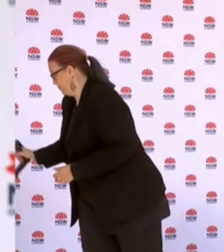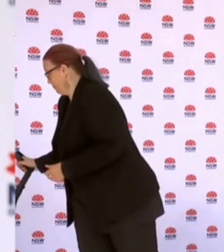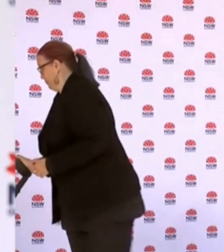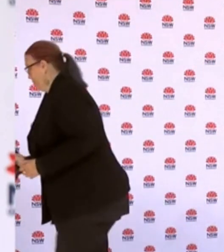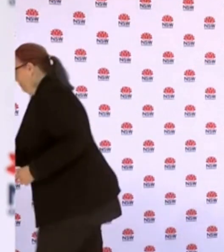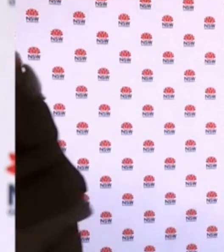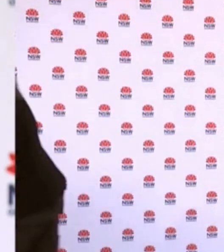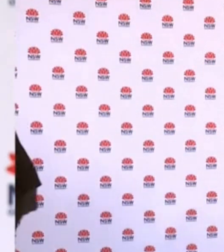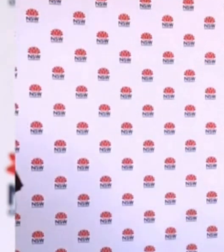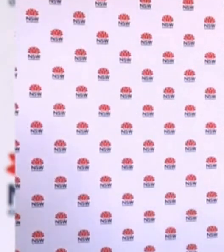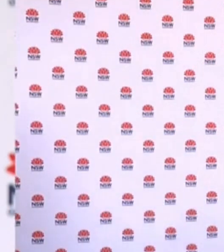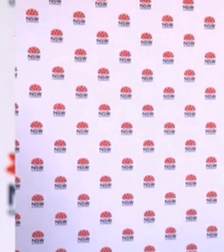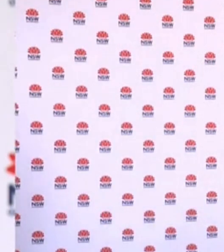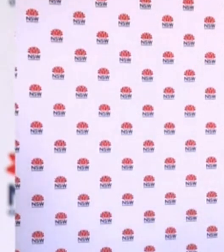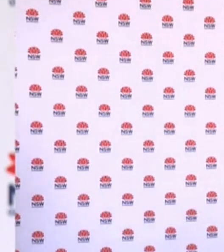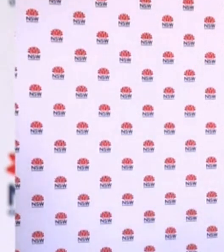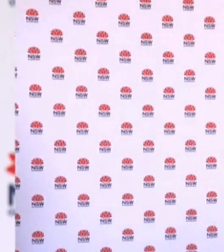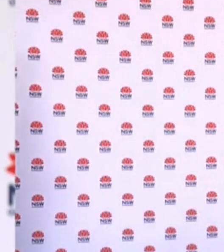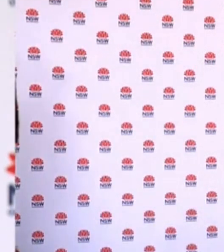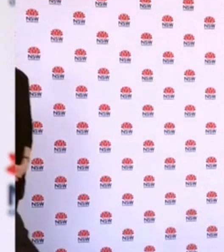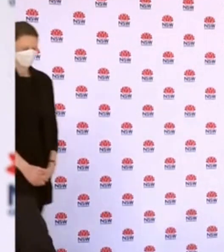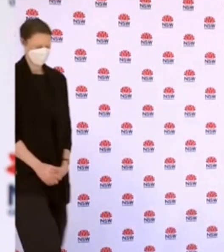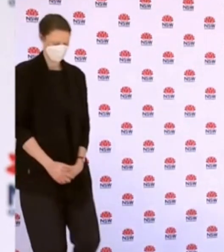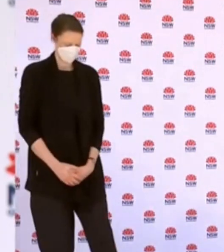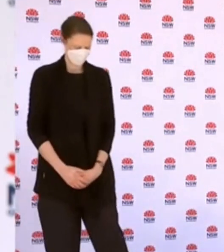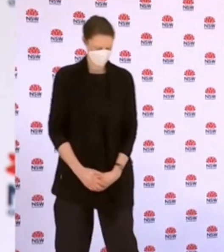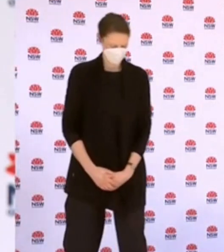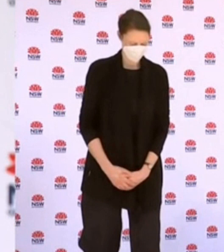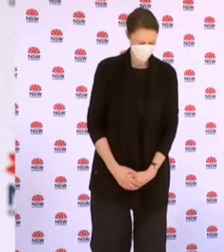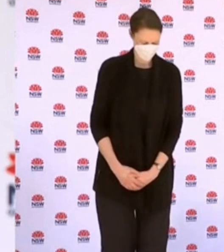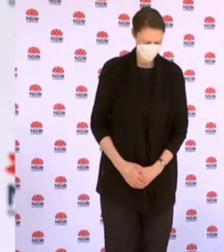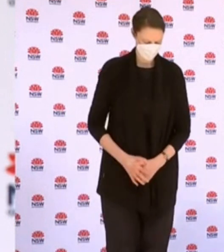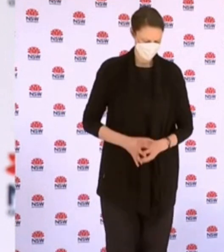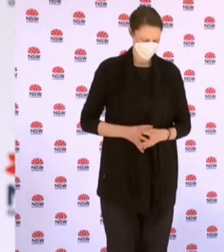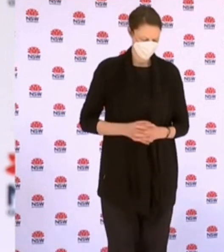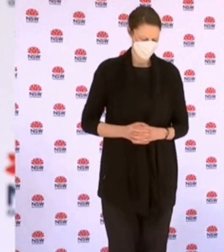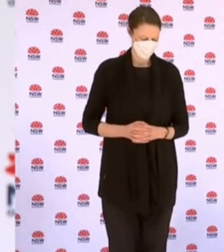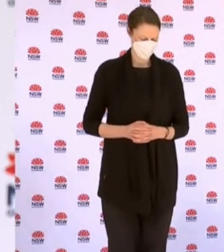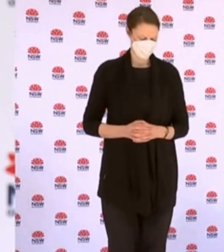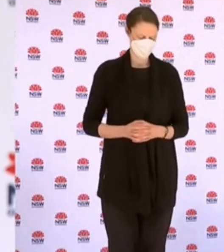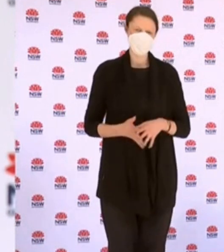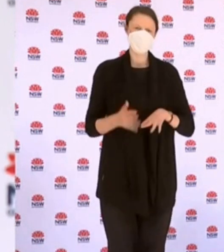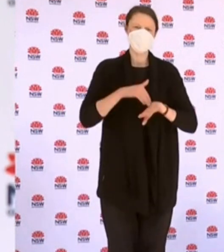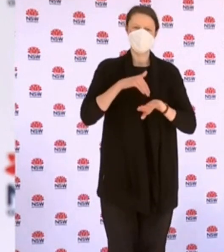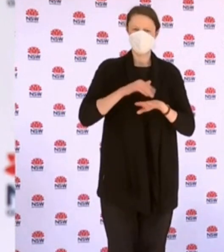have a very vast geographical area, but the single biggest problem we have remains that the vaccine